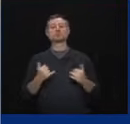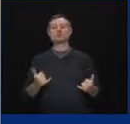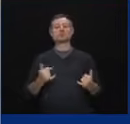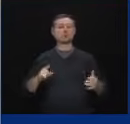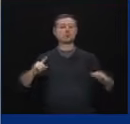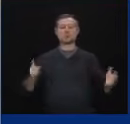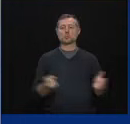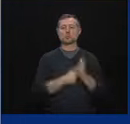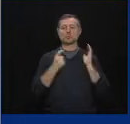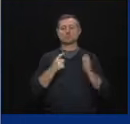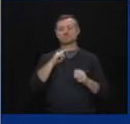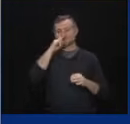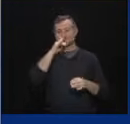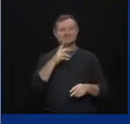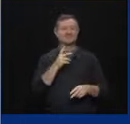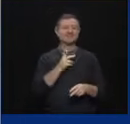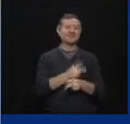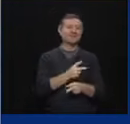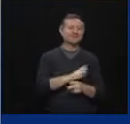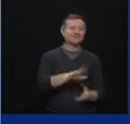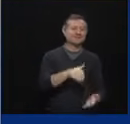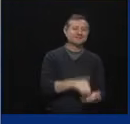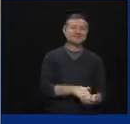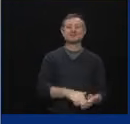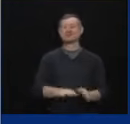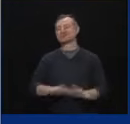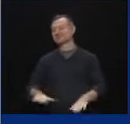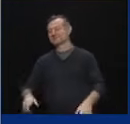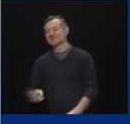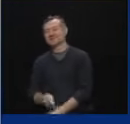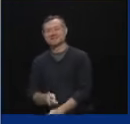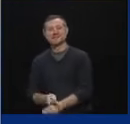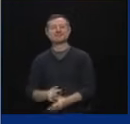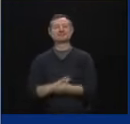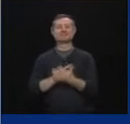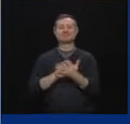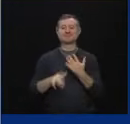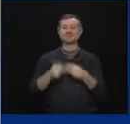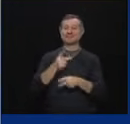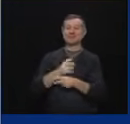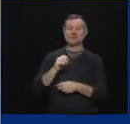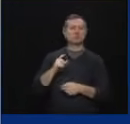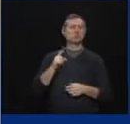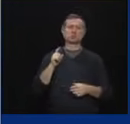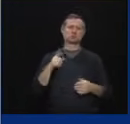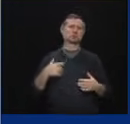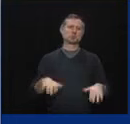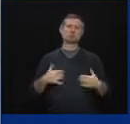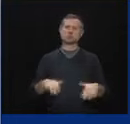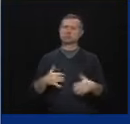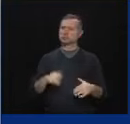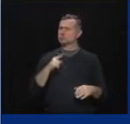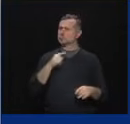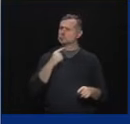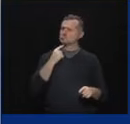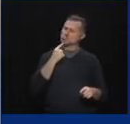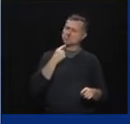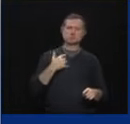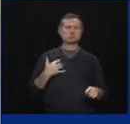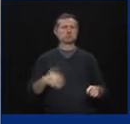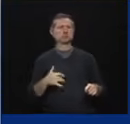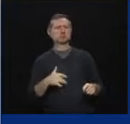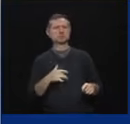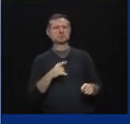and daycare centers. Because if you're watching the national news, the scariest announcements coming out every single morning are the number of children